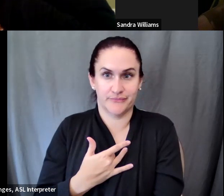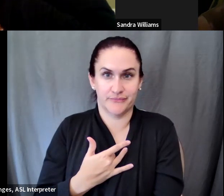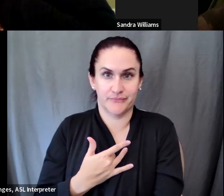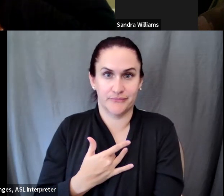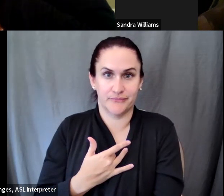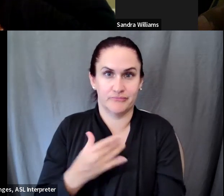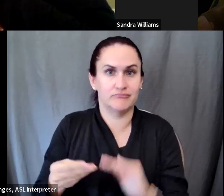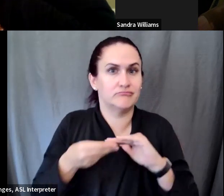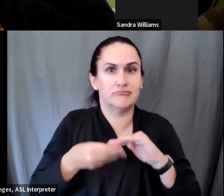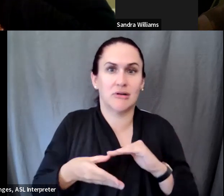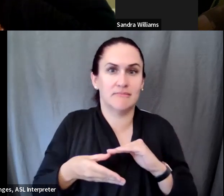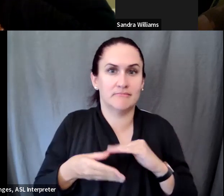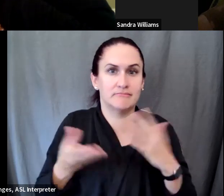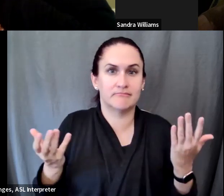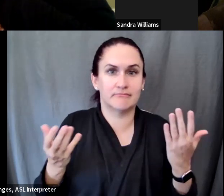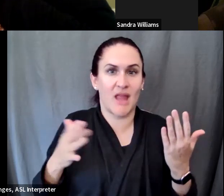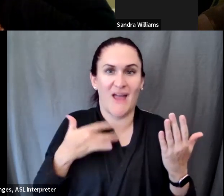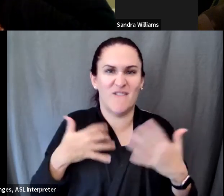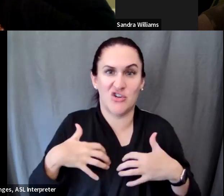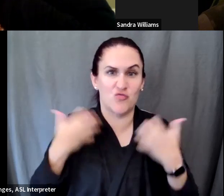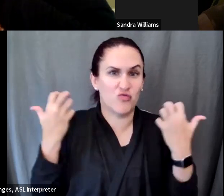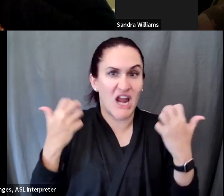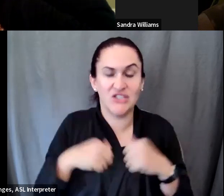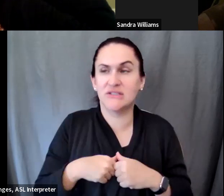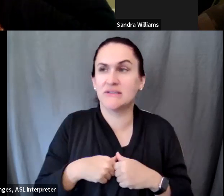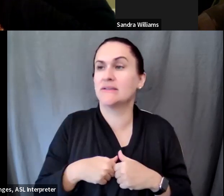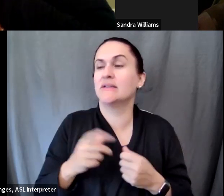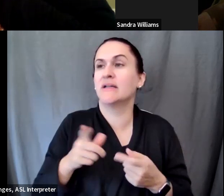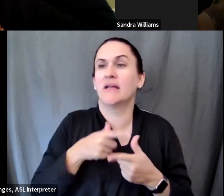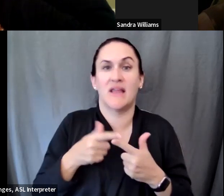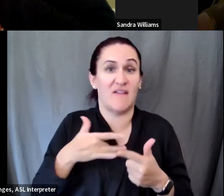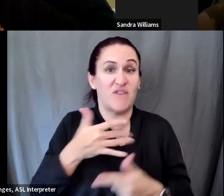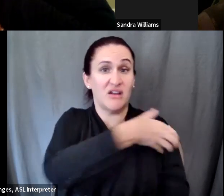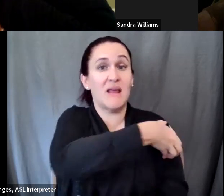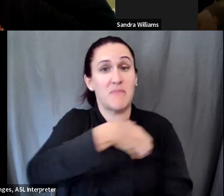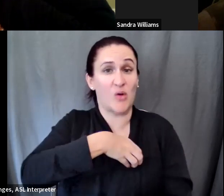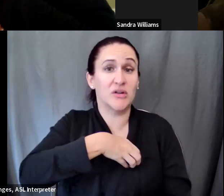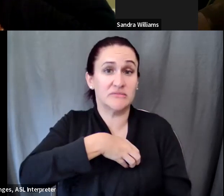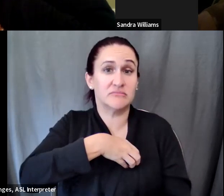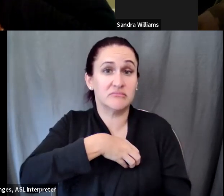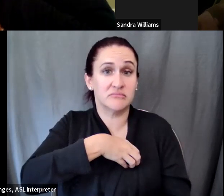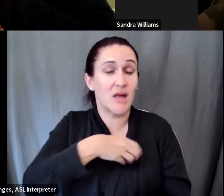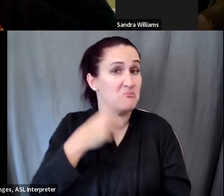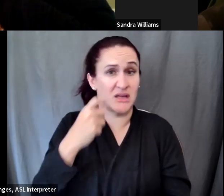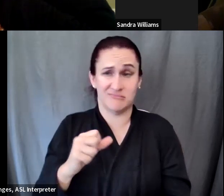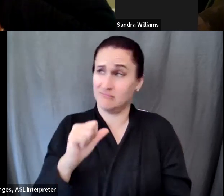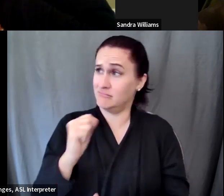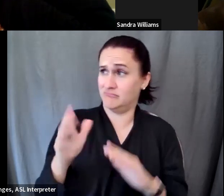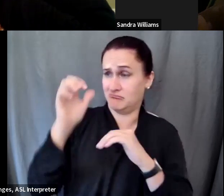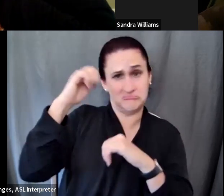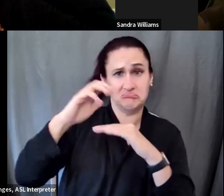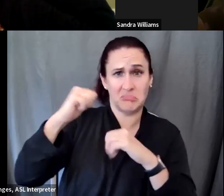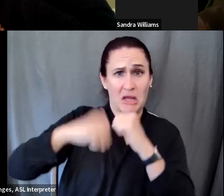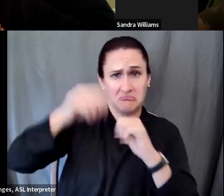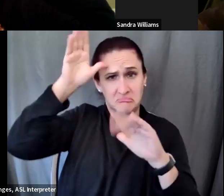defeated in a way. I felt enraged, and then I felt empowered because I wasn't going to give this little boy